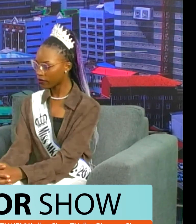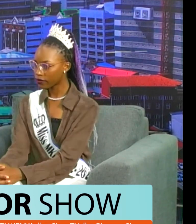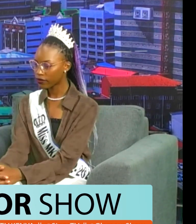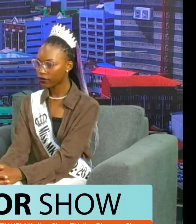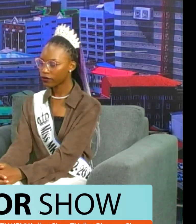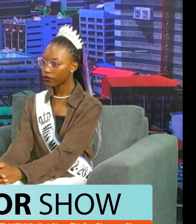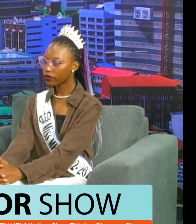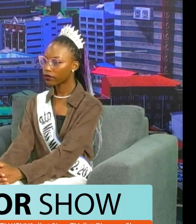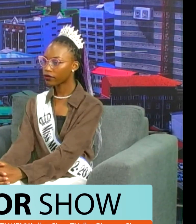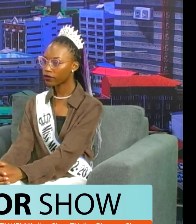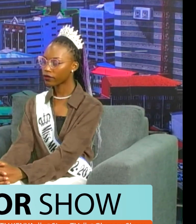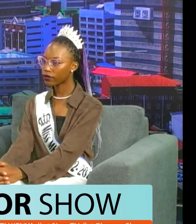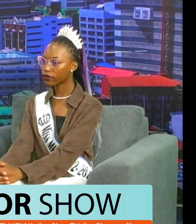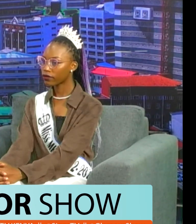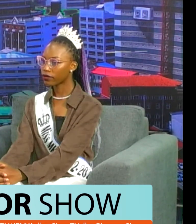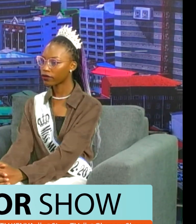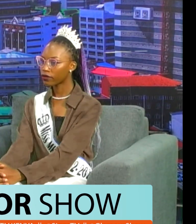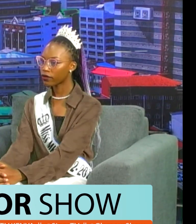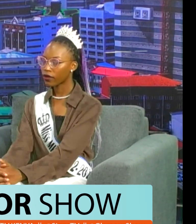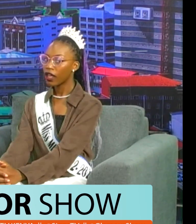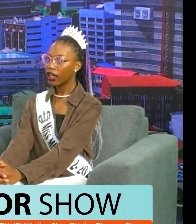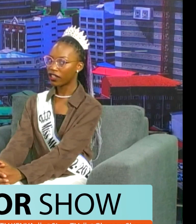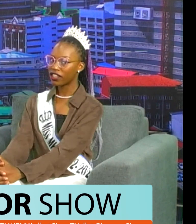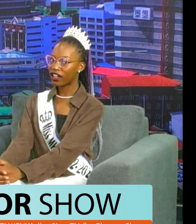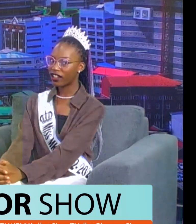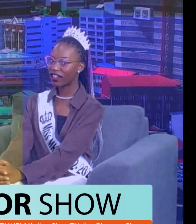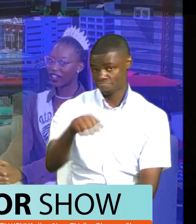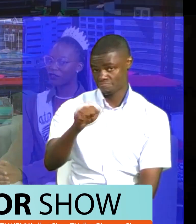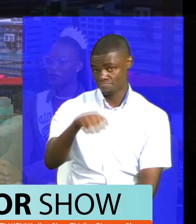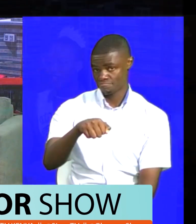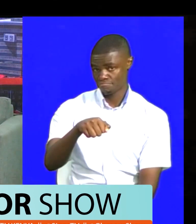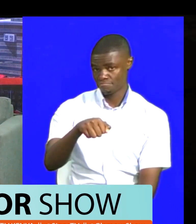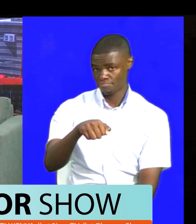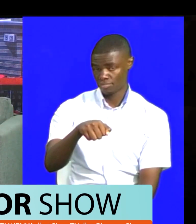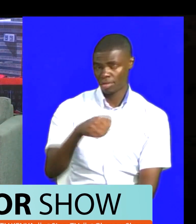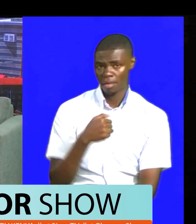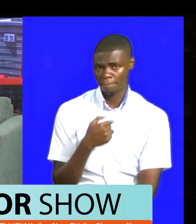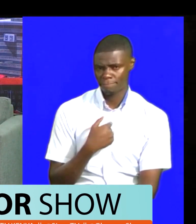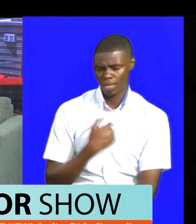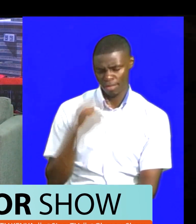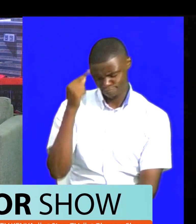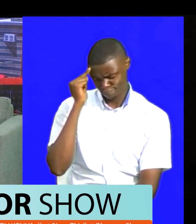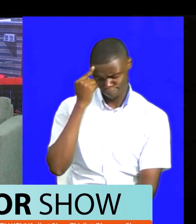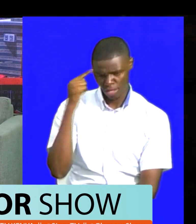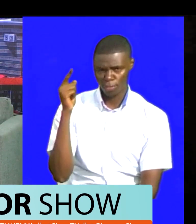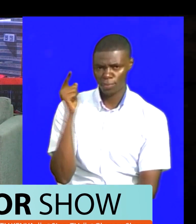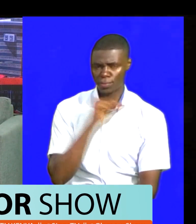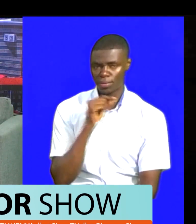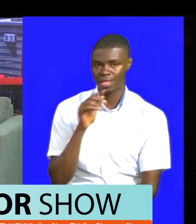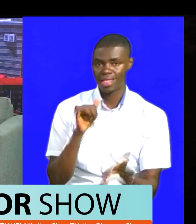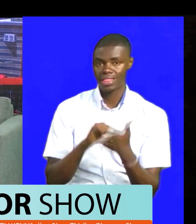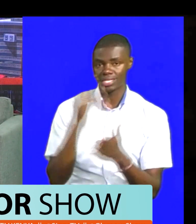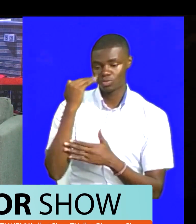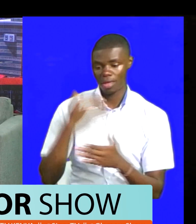Have you thought of competition outside country? Yeah, I've always thought of that, and that's why